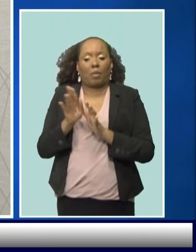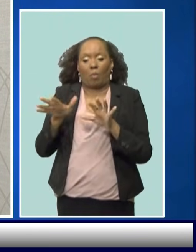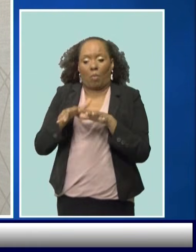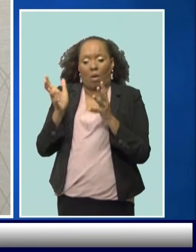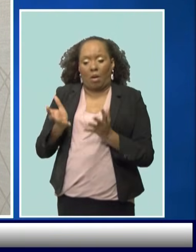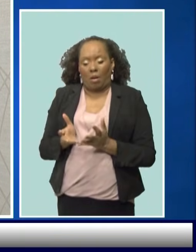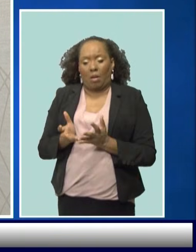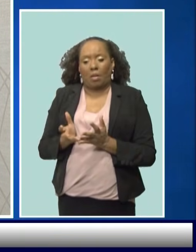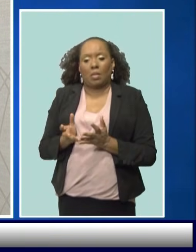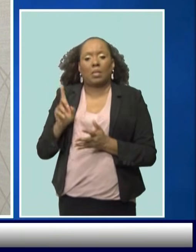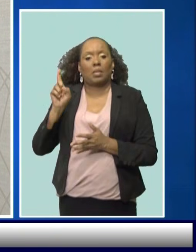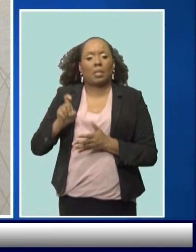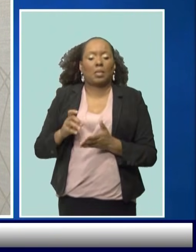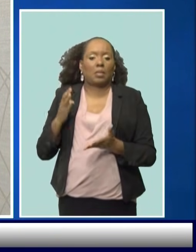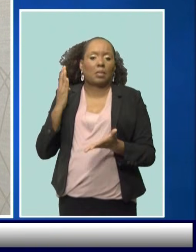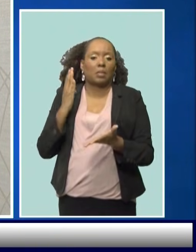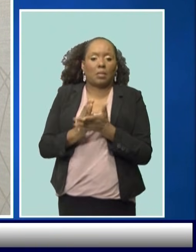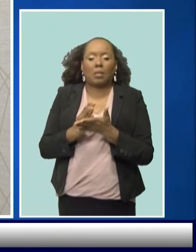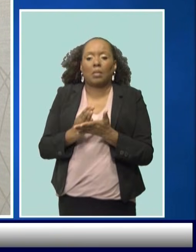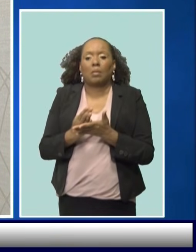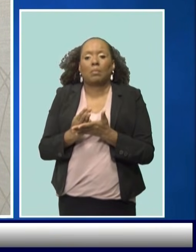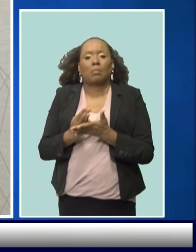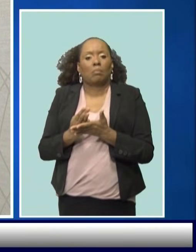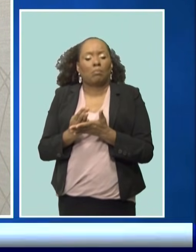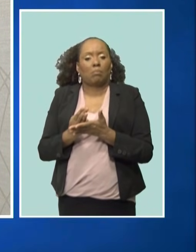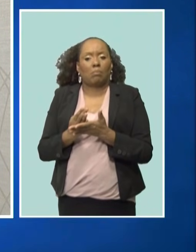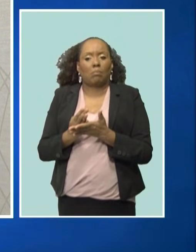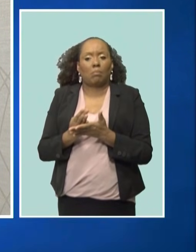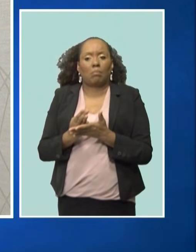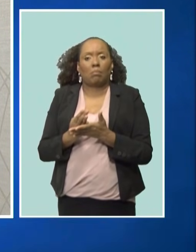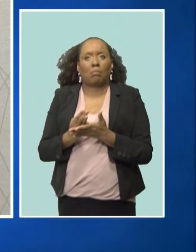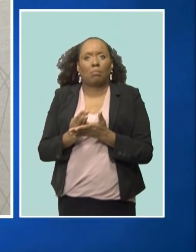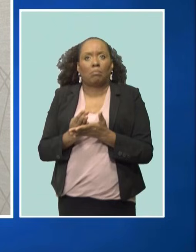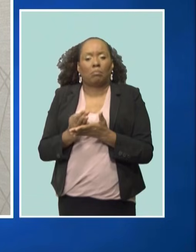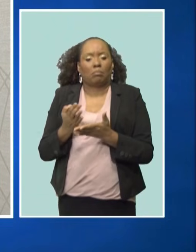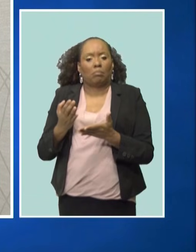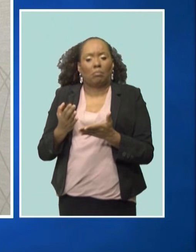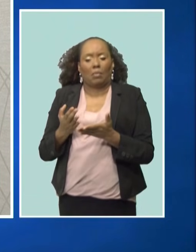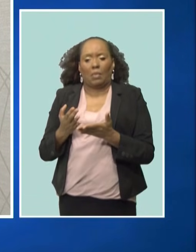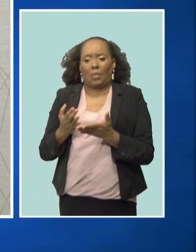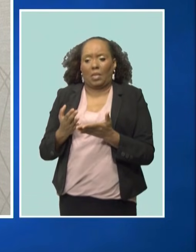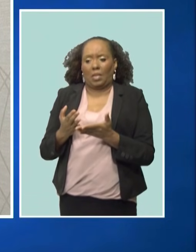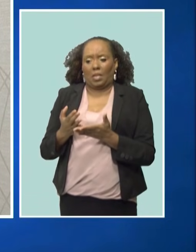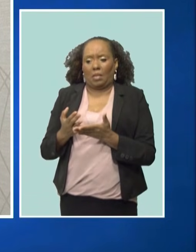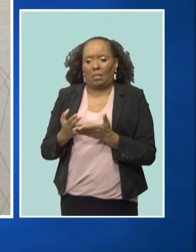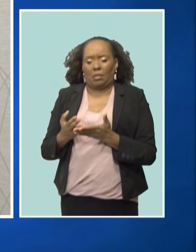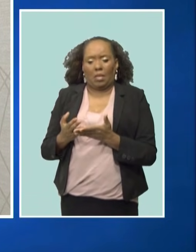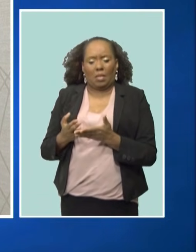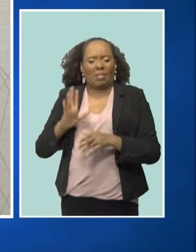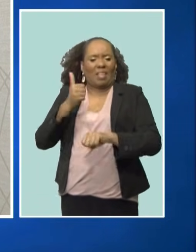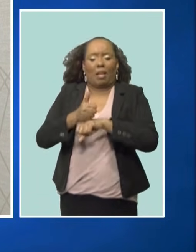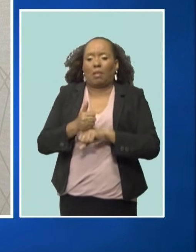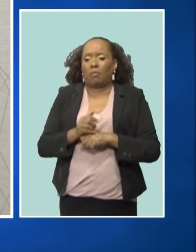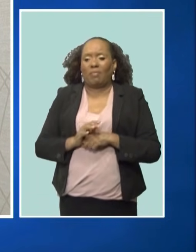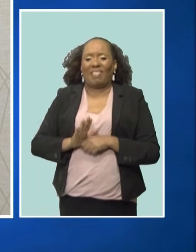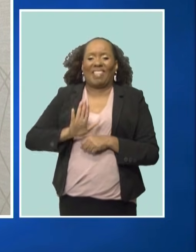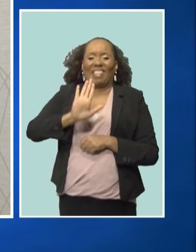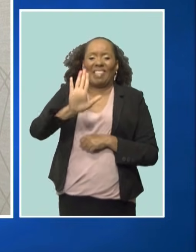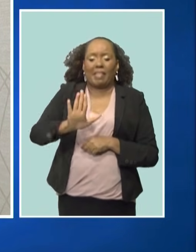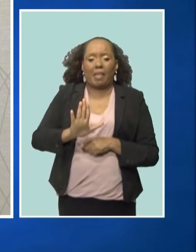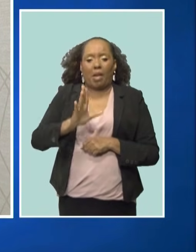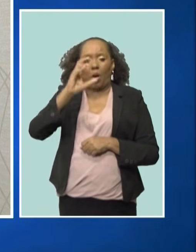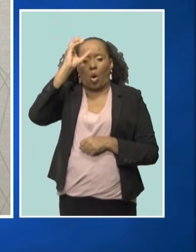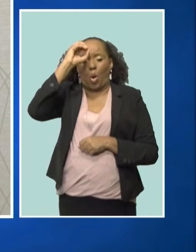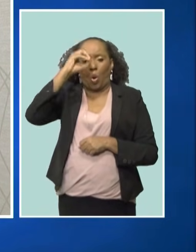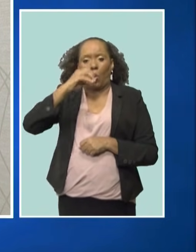stop imposing their guidelines or whatever on countries such as ours, when in truth and in fact